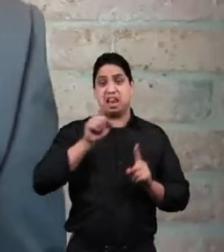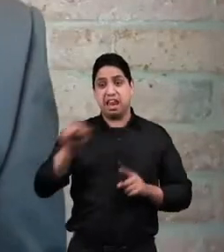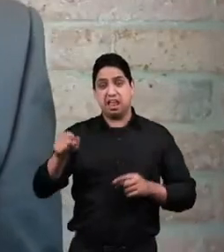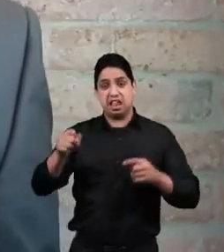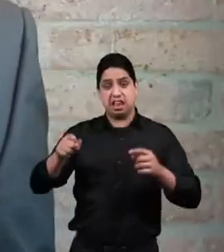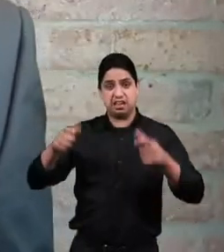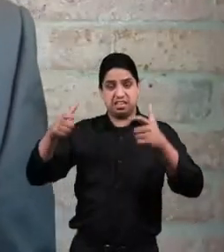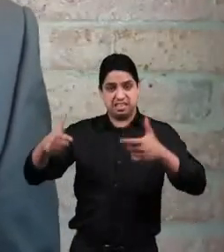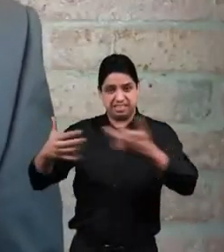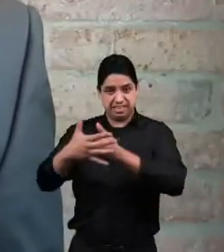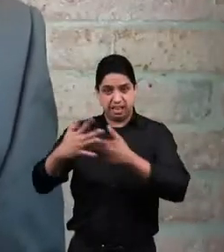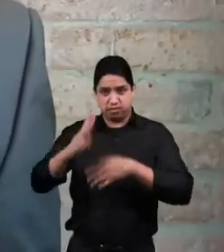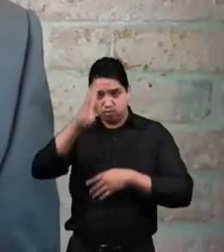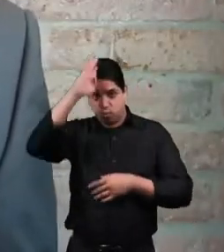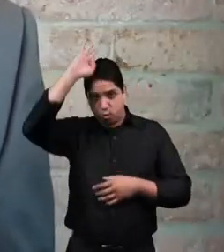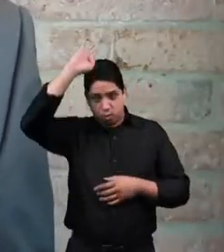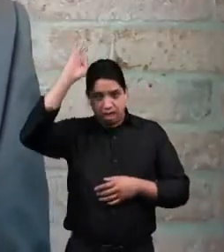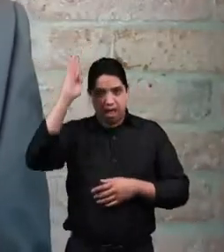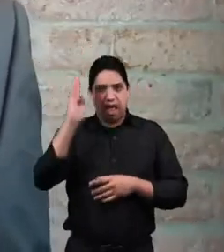and